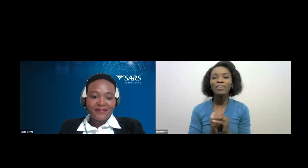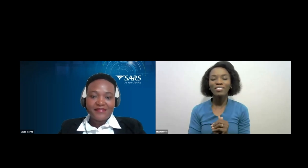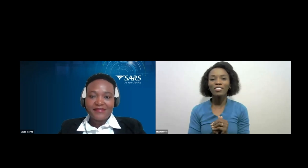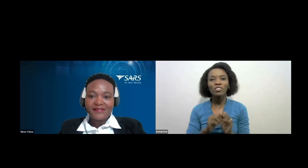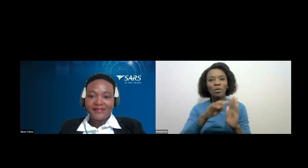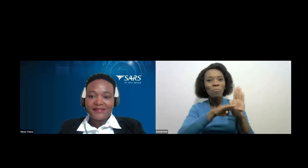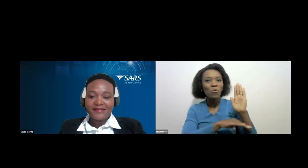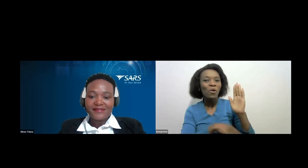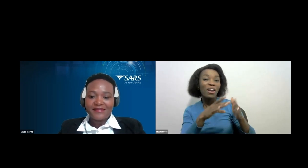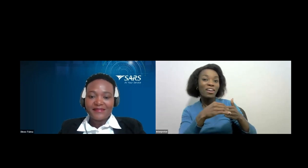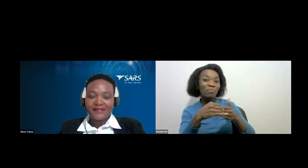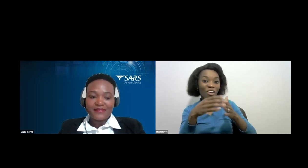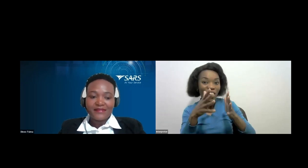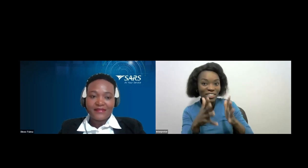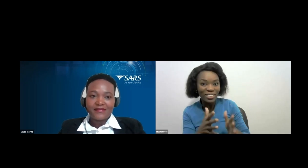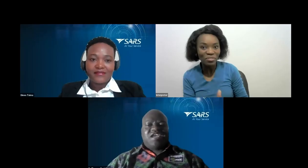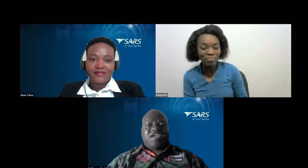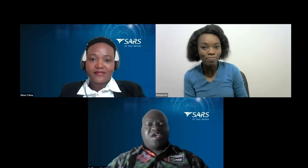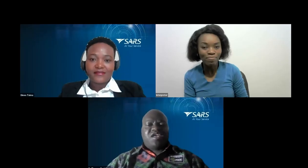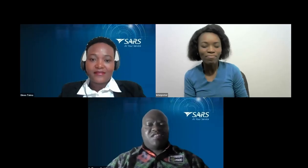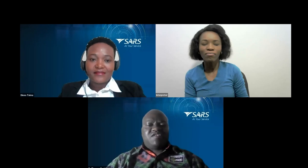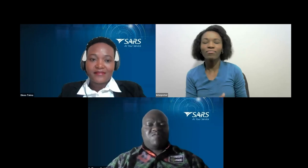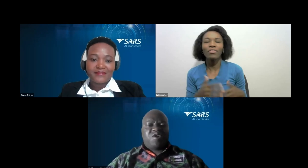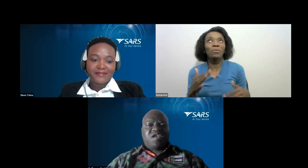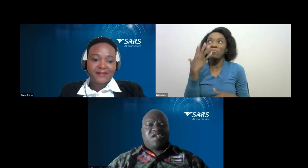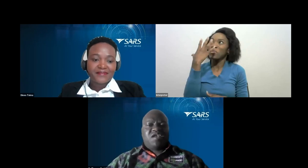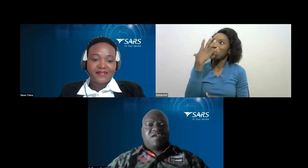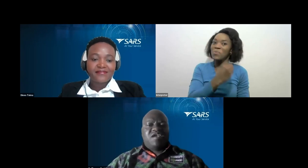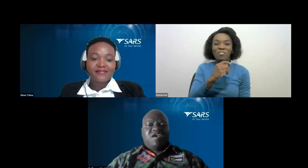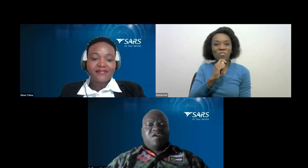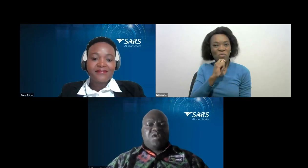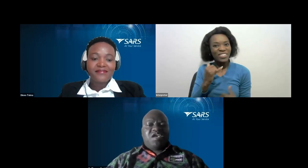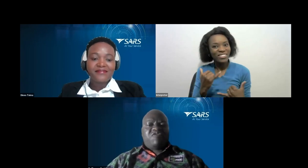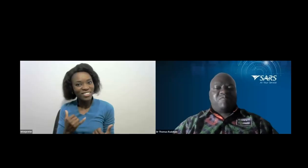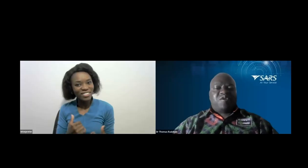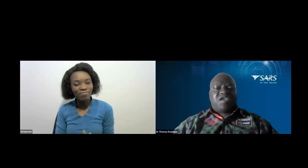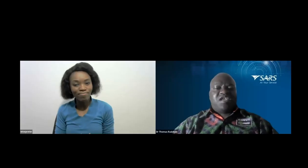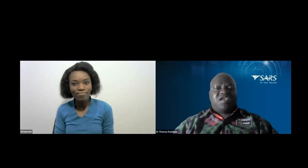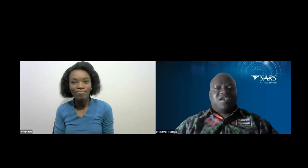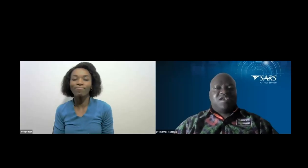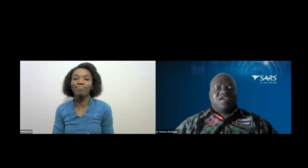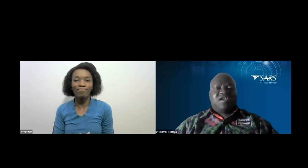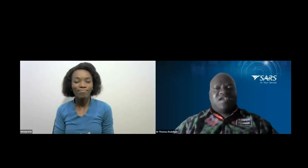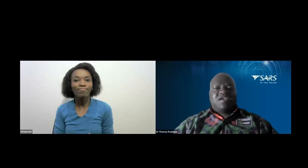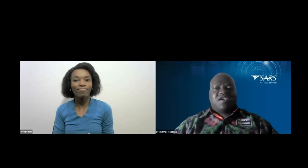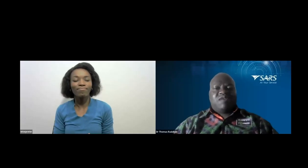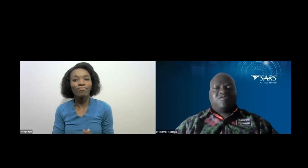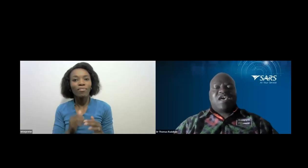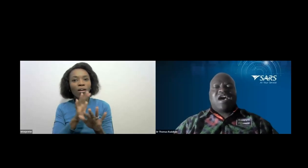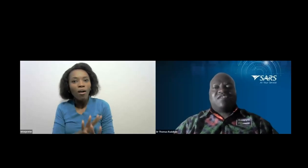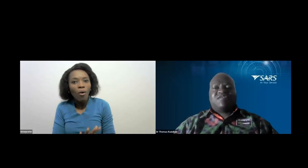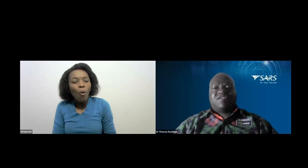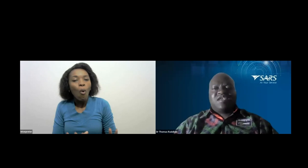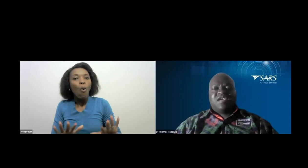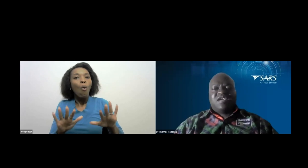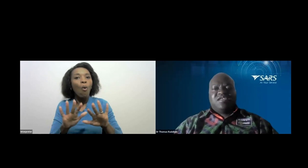Program Director. It is a great morning this morning when everybody came to